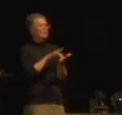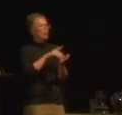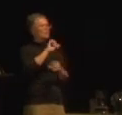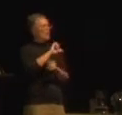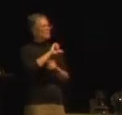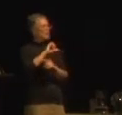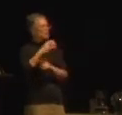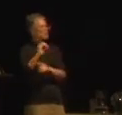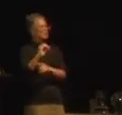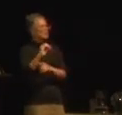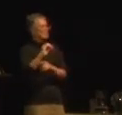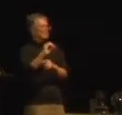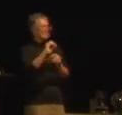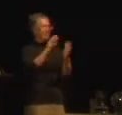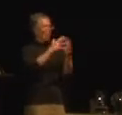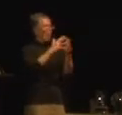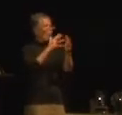been creating websites and been on the web